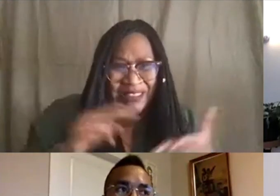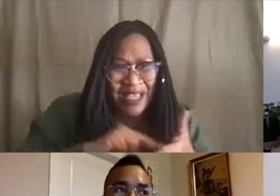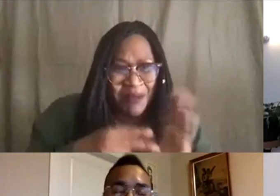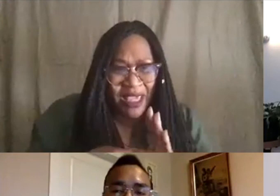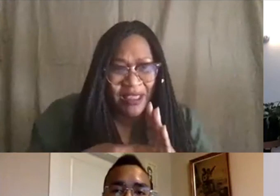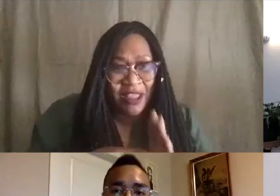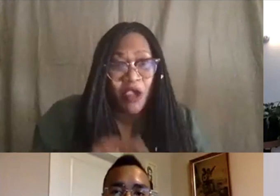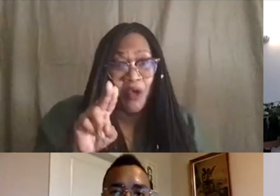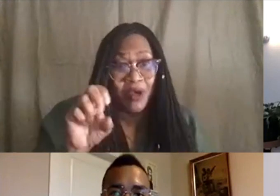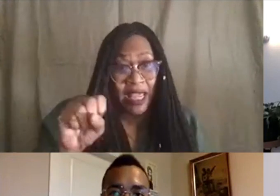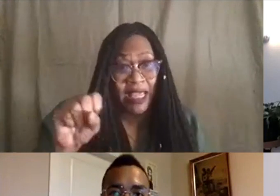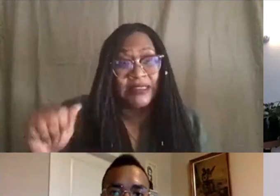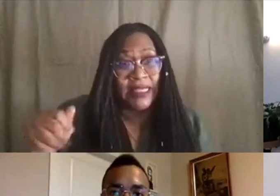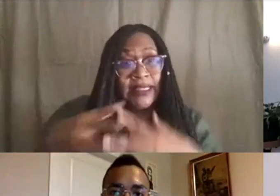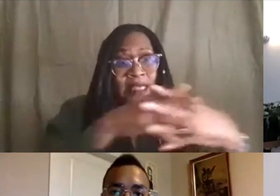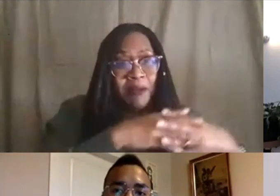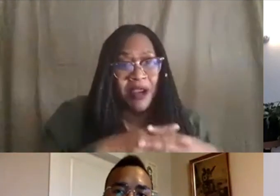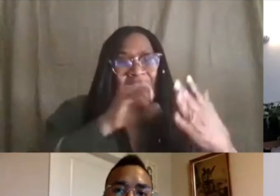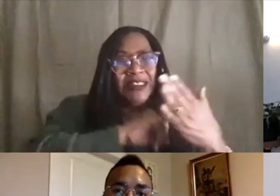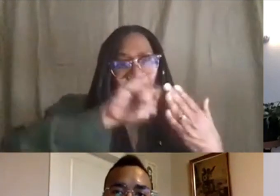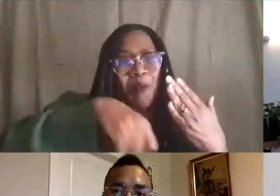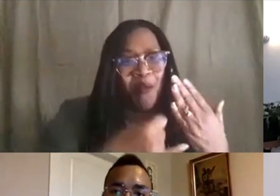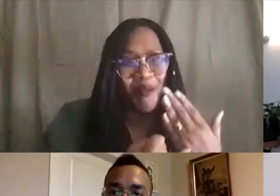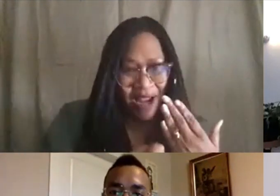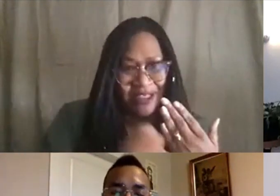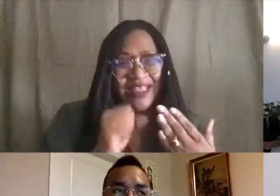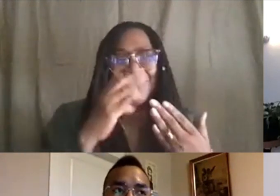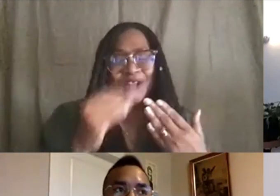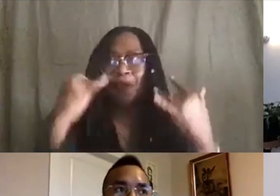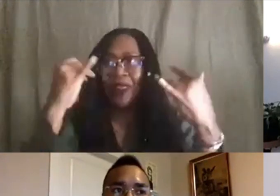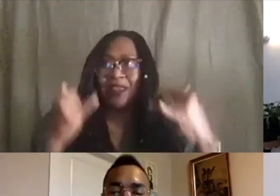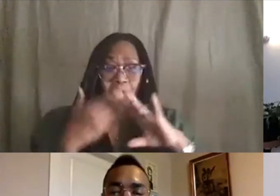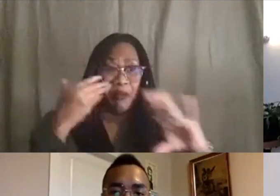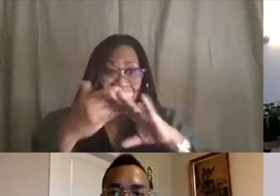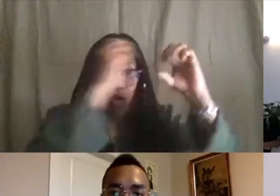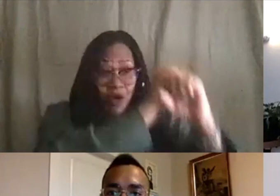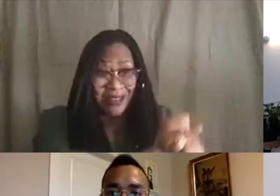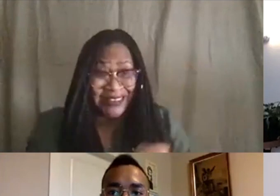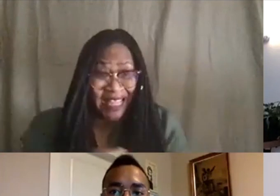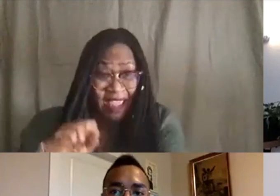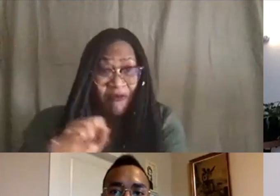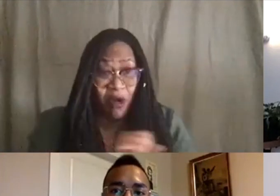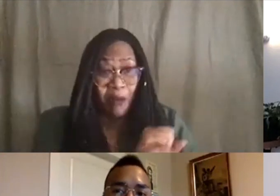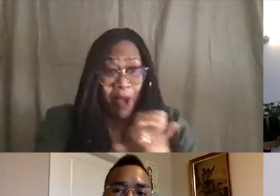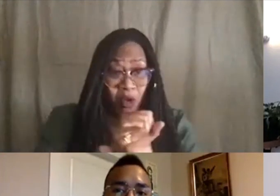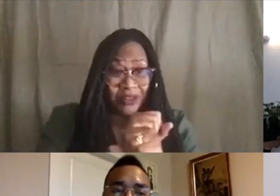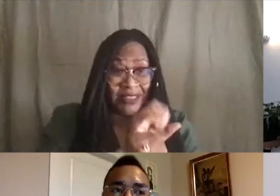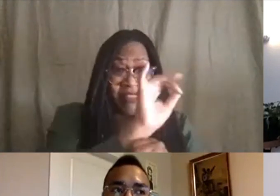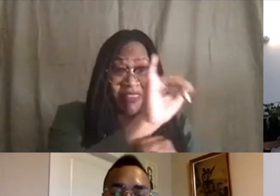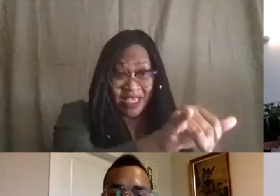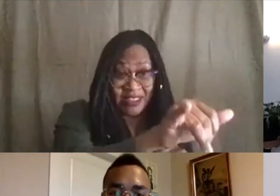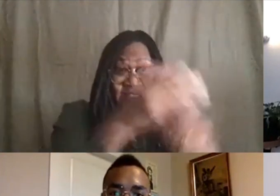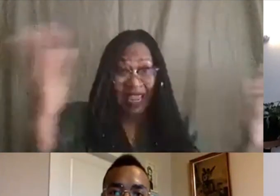earliest genocidal moments at Fort Plymouth to slave revolts, this nation